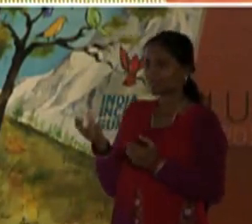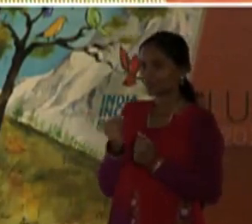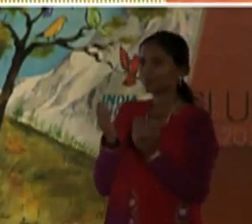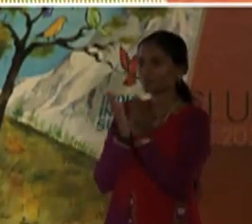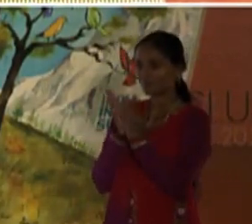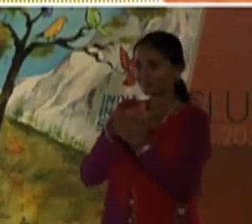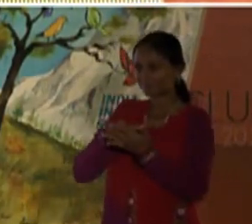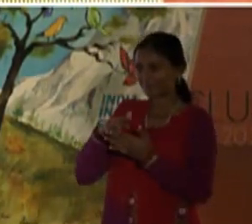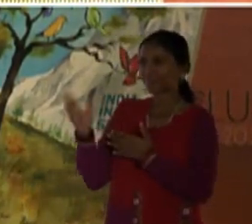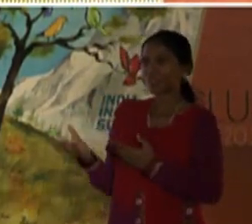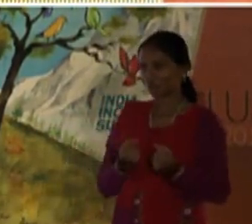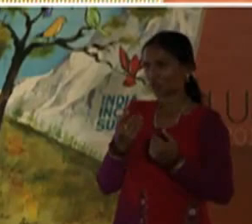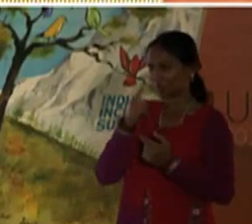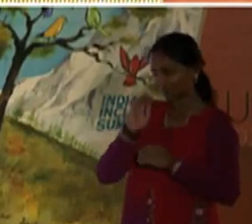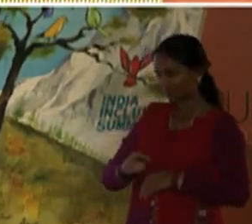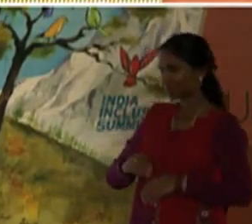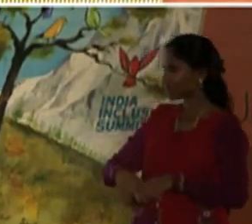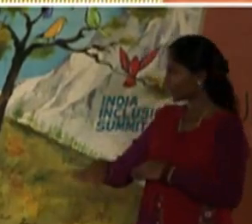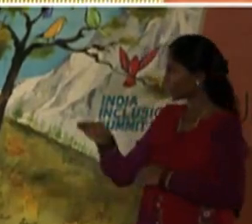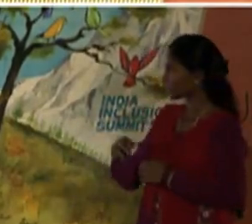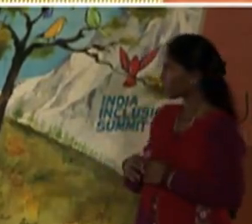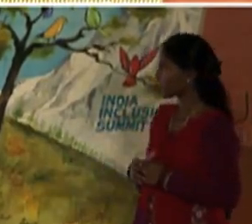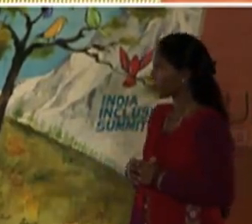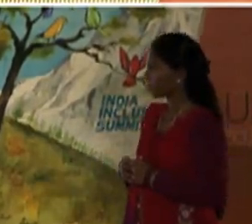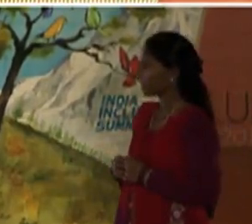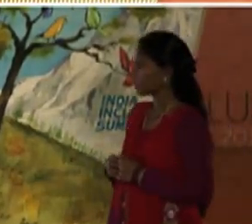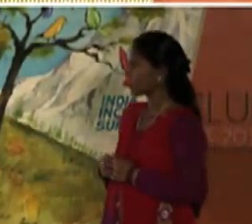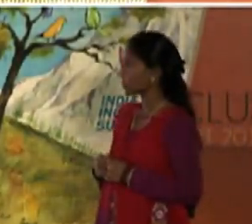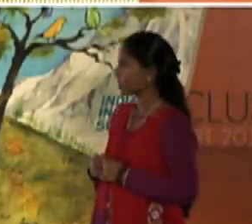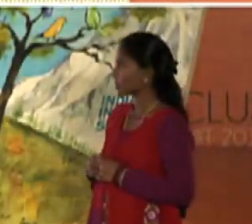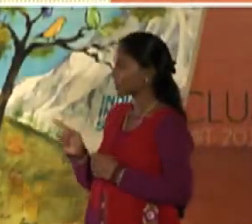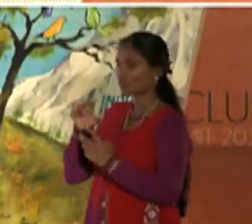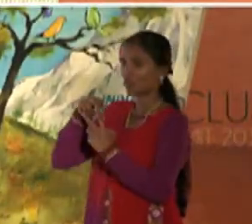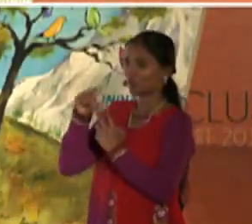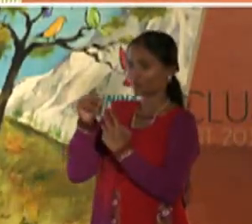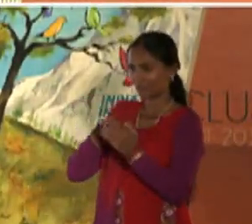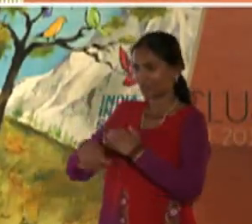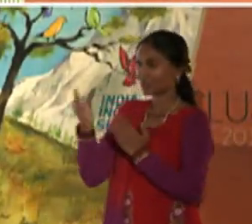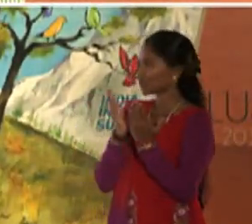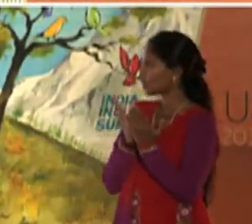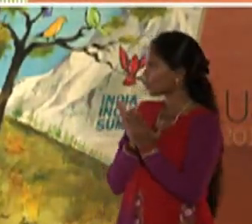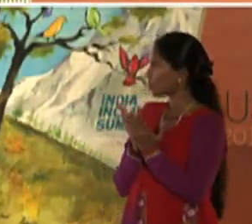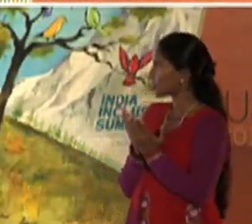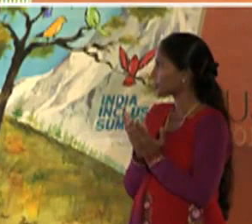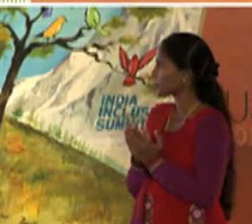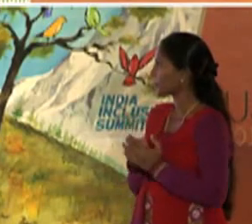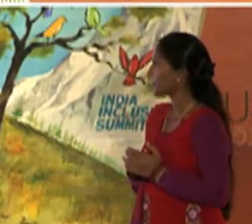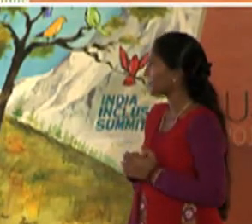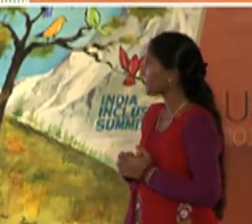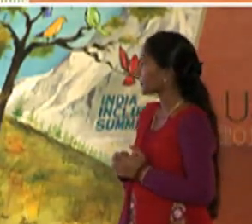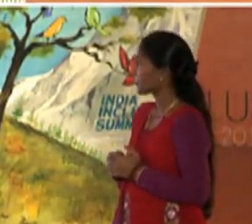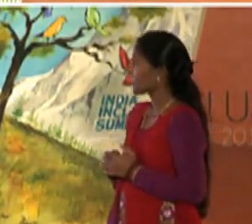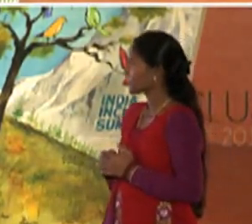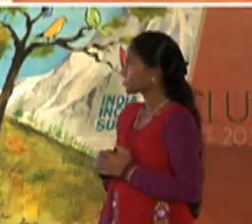something. And in the setting that they were, that was not an option, so why send her to school? And also, it